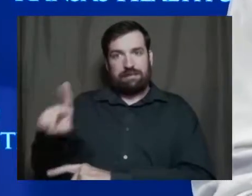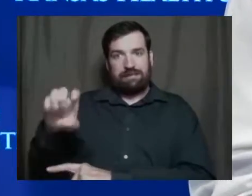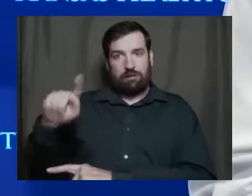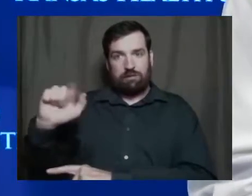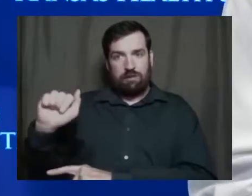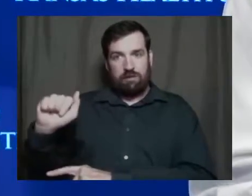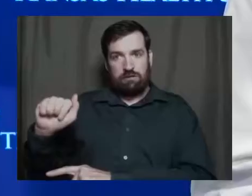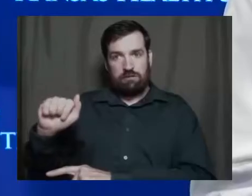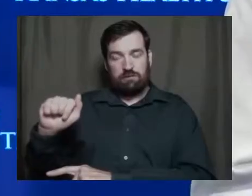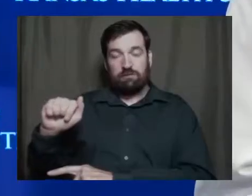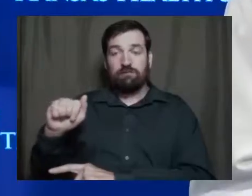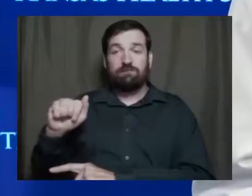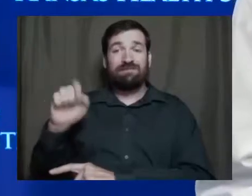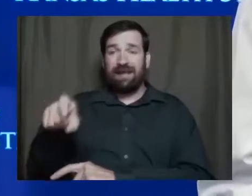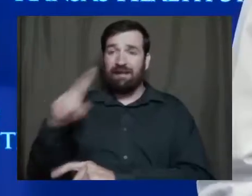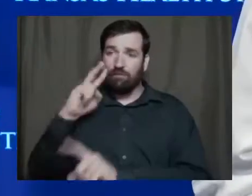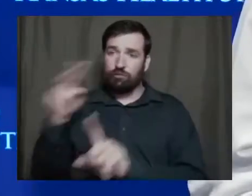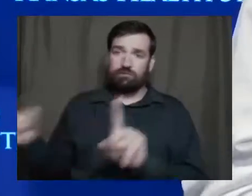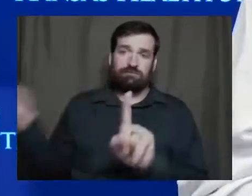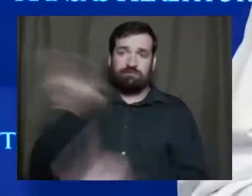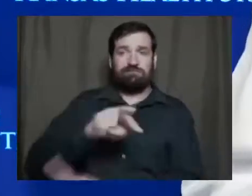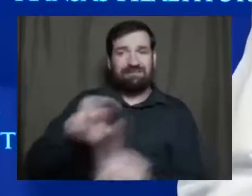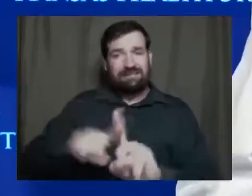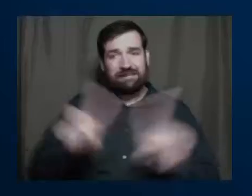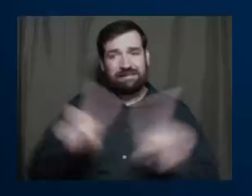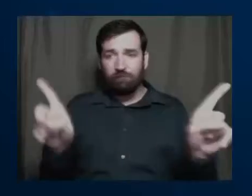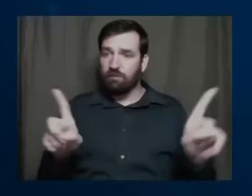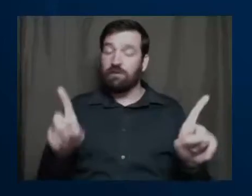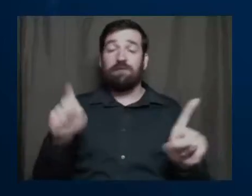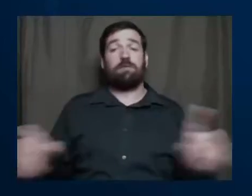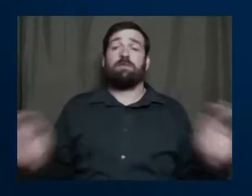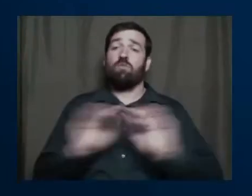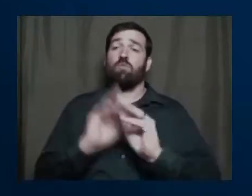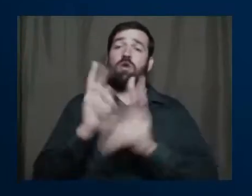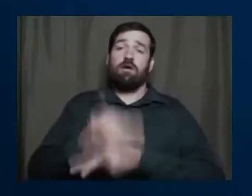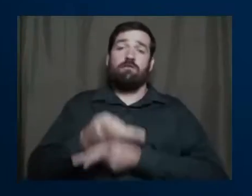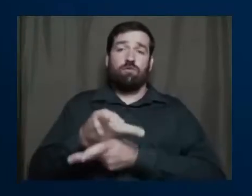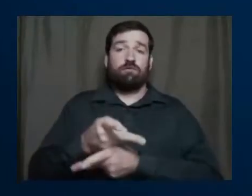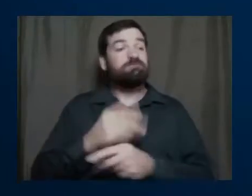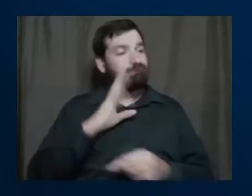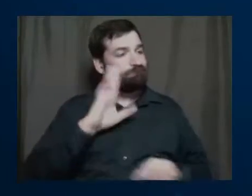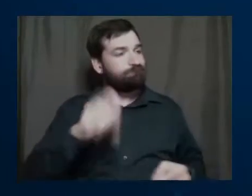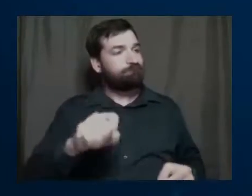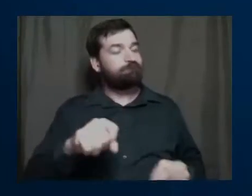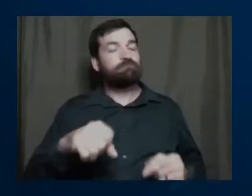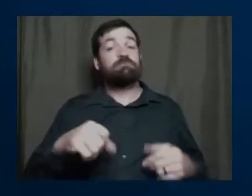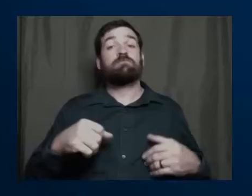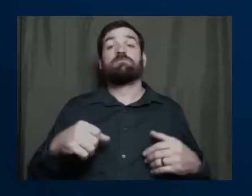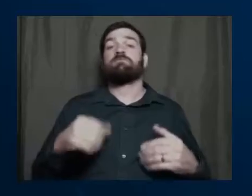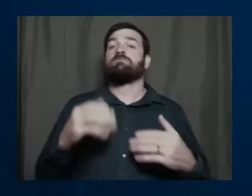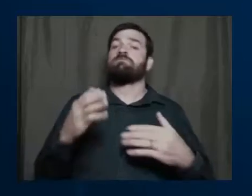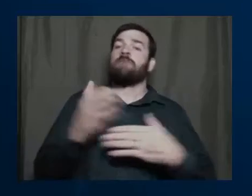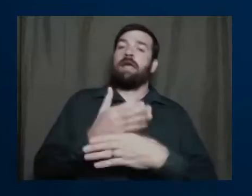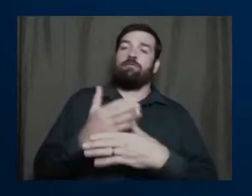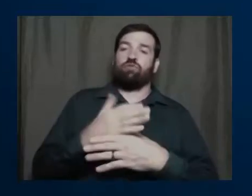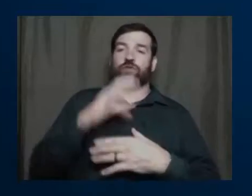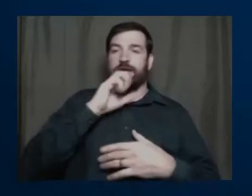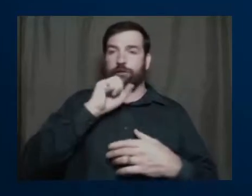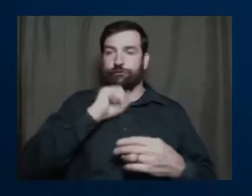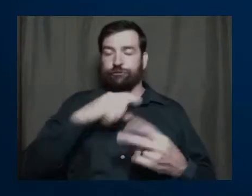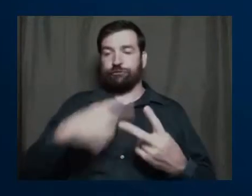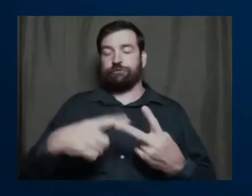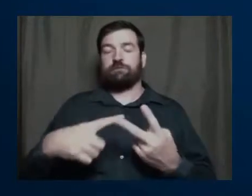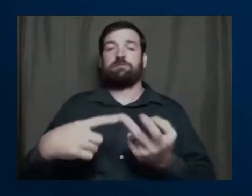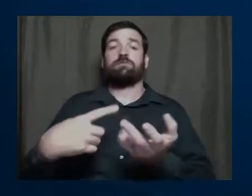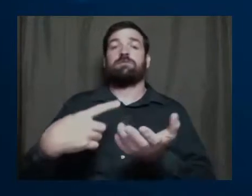think about it differently, and we just have to be more careful. Yeah, and younger cases, we talked about our average age. We also talked about our age range, having those kids